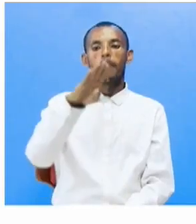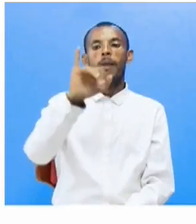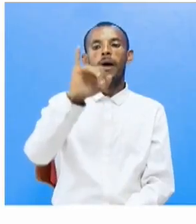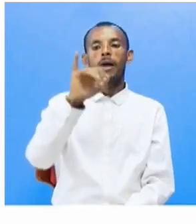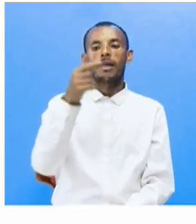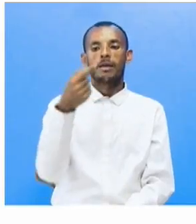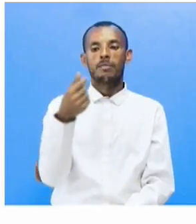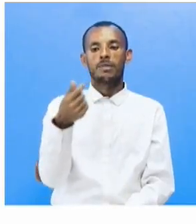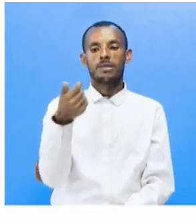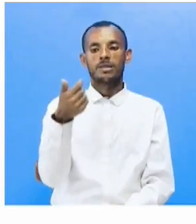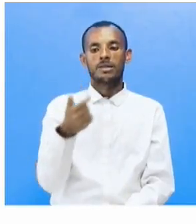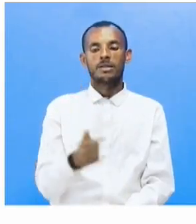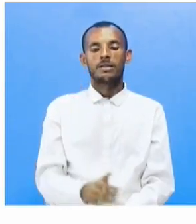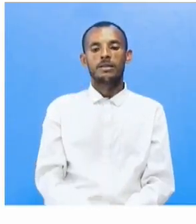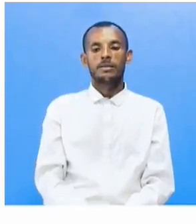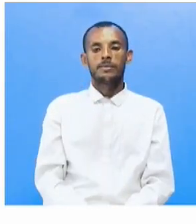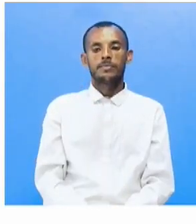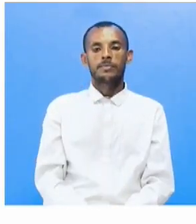Bear